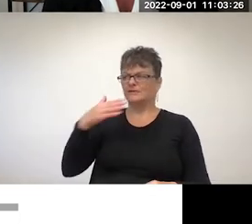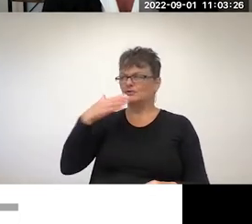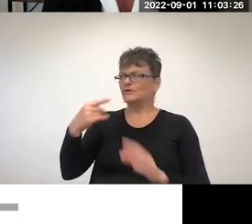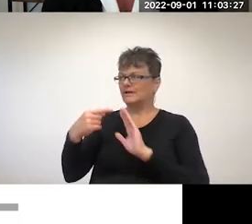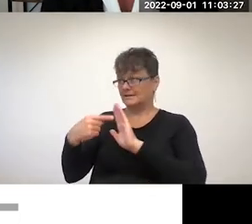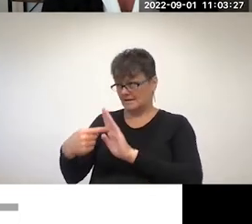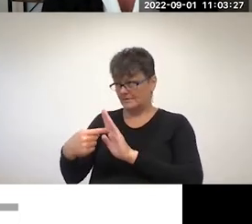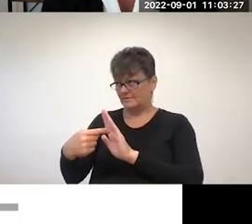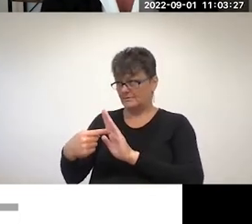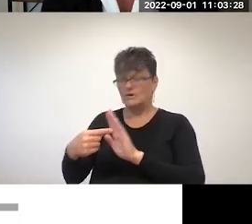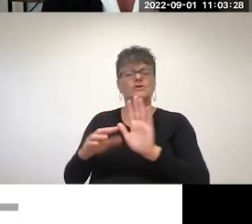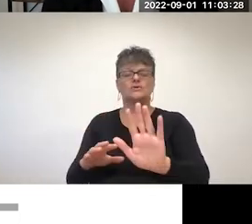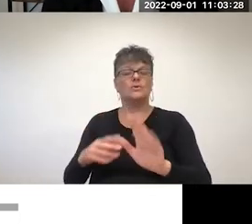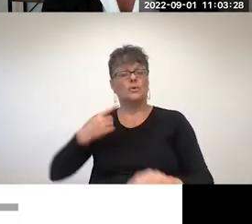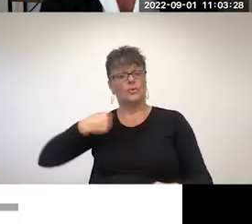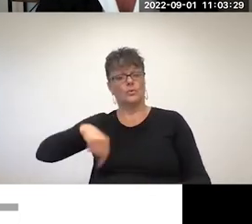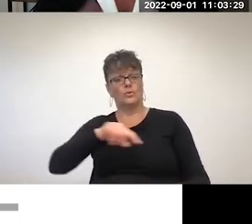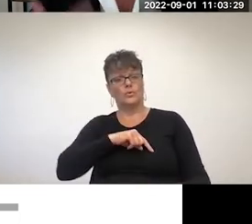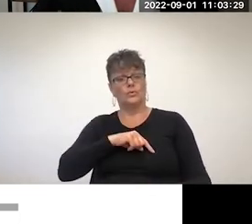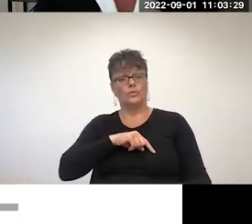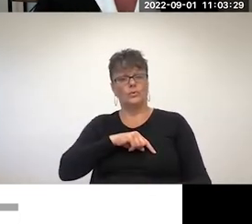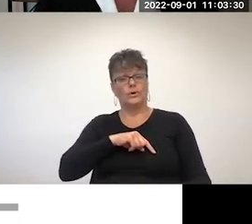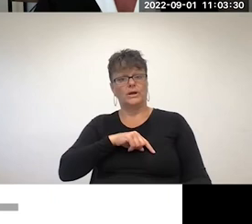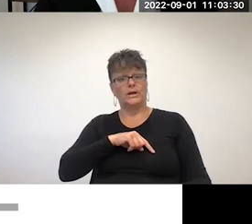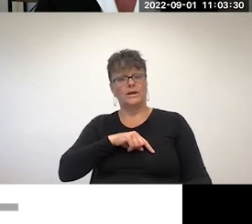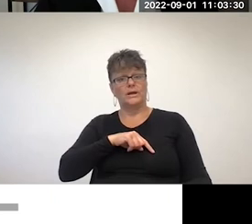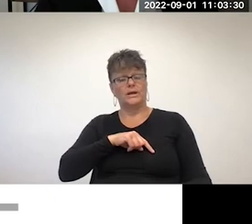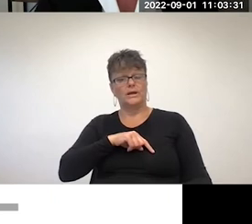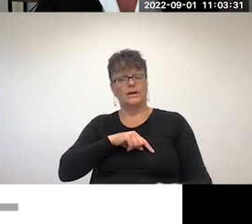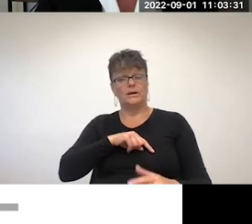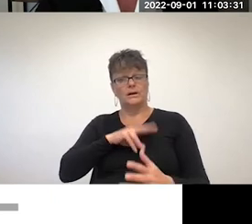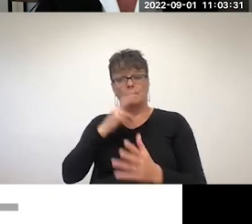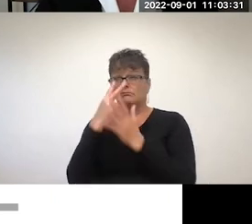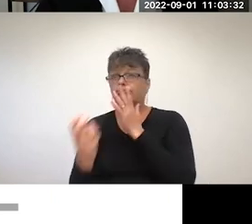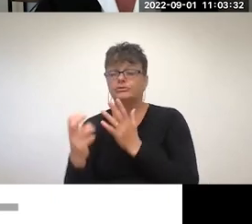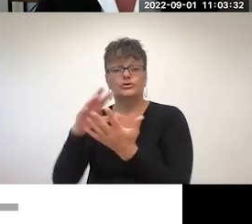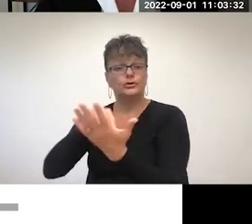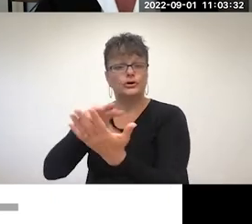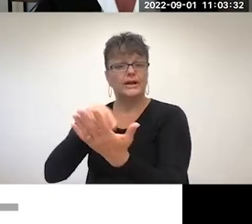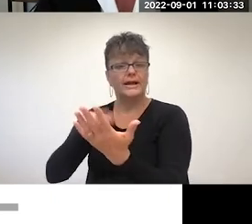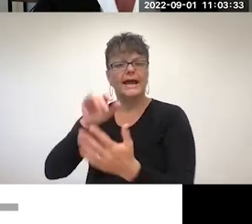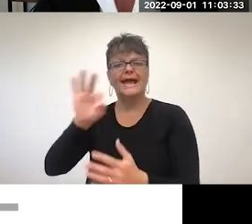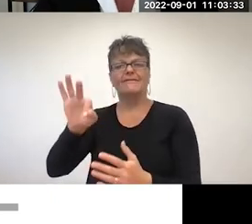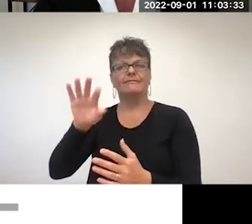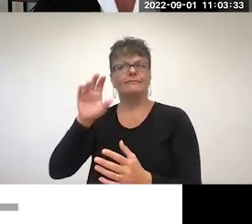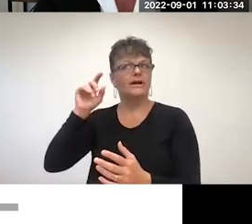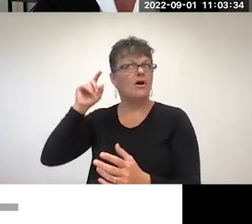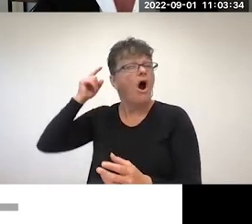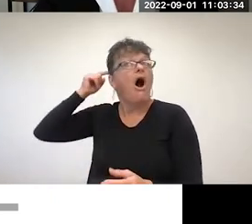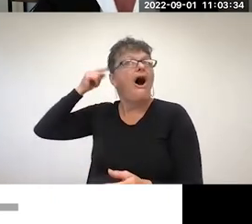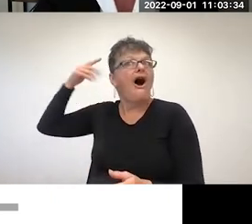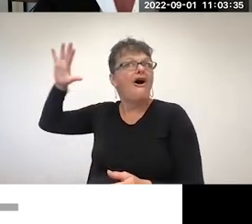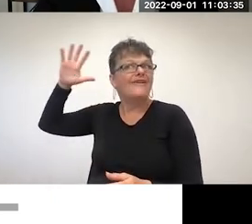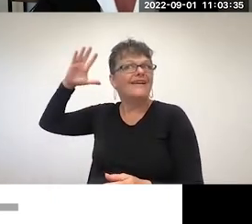the way we learn is by relating to what we already know. So when we activate what we already know, we create more receptivity for new